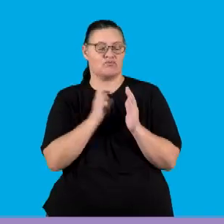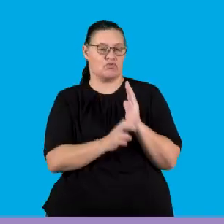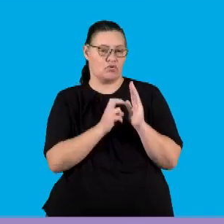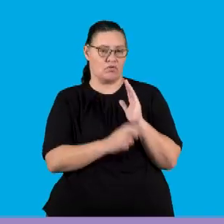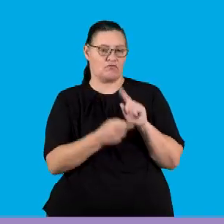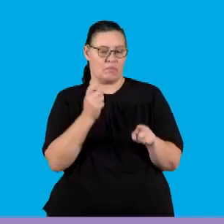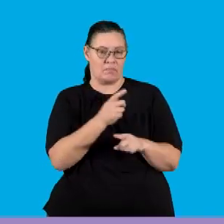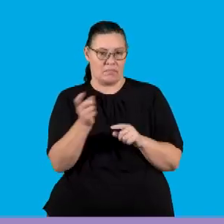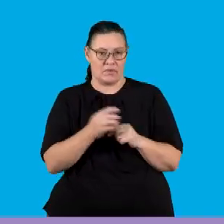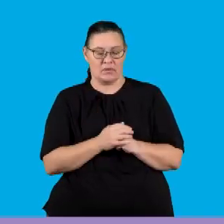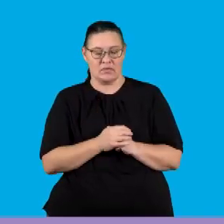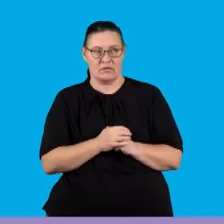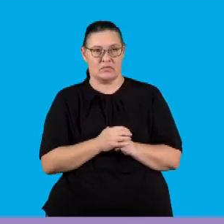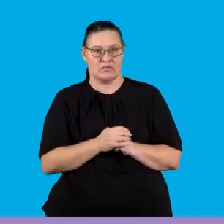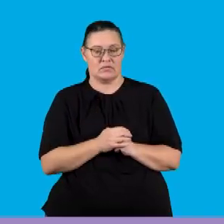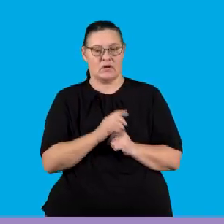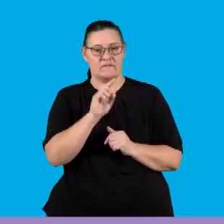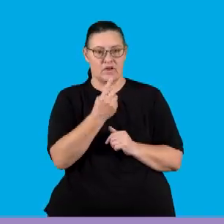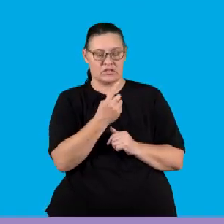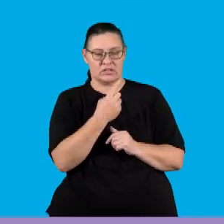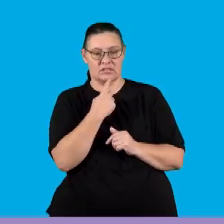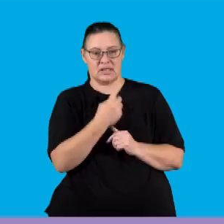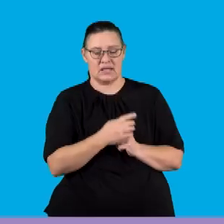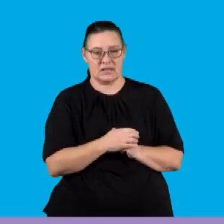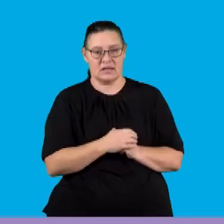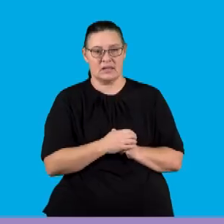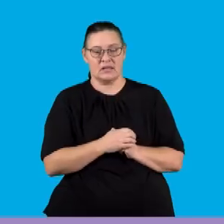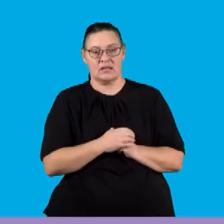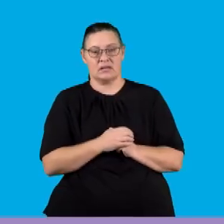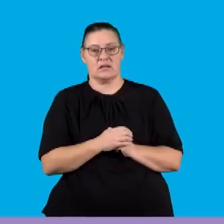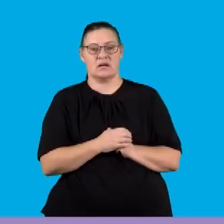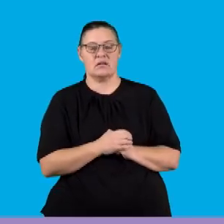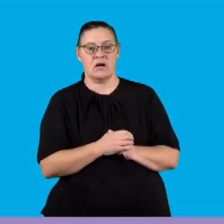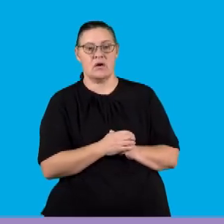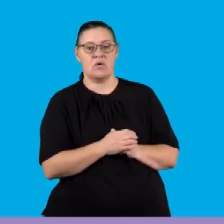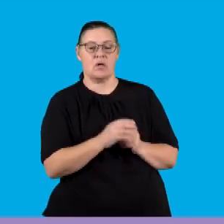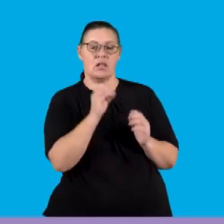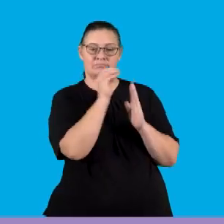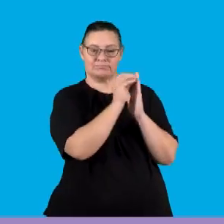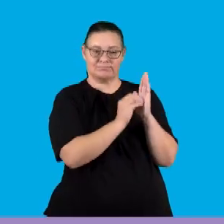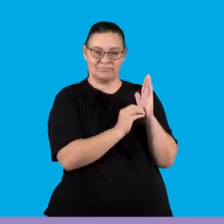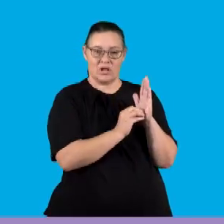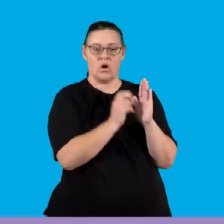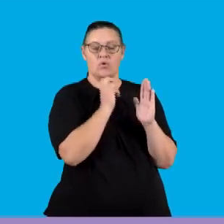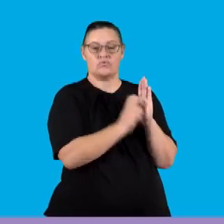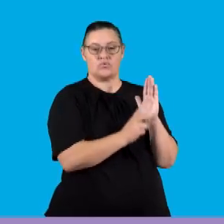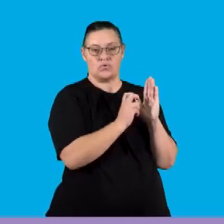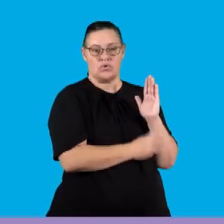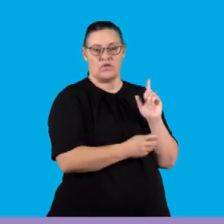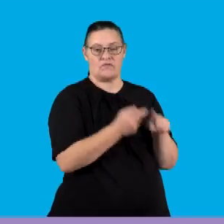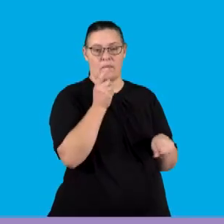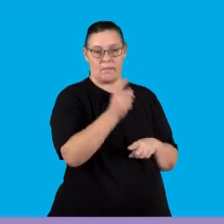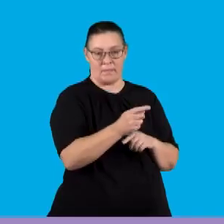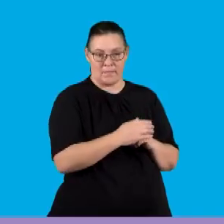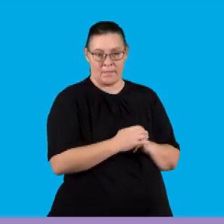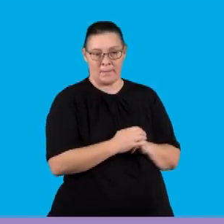rule from those. Well, this first one here is an example where we are going to write down the rule from